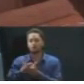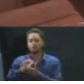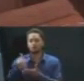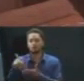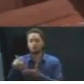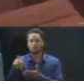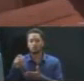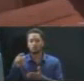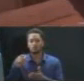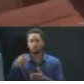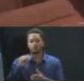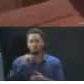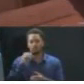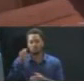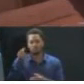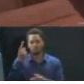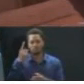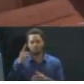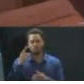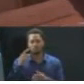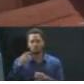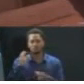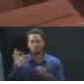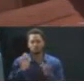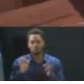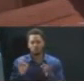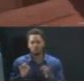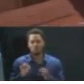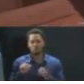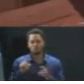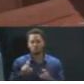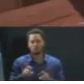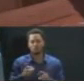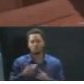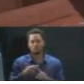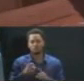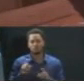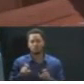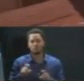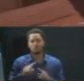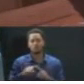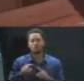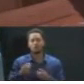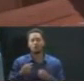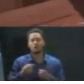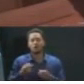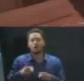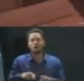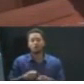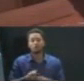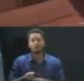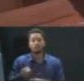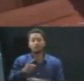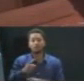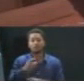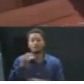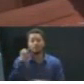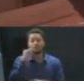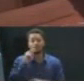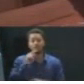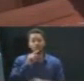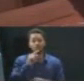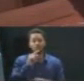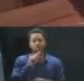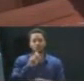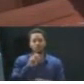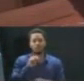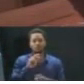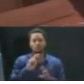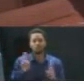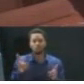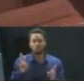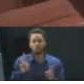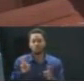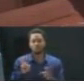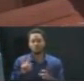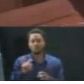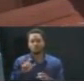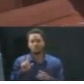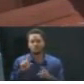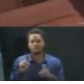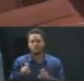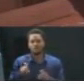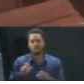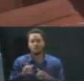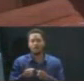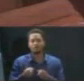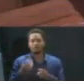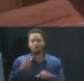about the validity of the scores we will receive? What will happen next year when we have the Tennessee Ready tests on computer? How much class time will be lost for